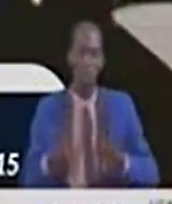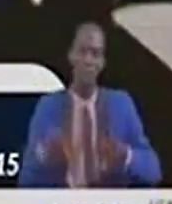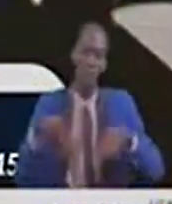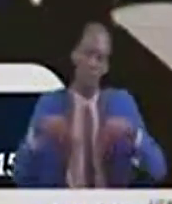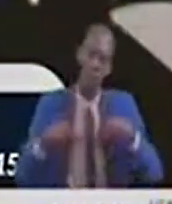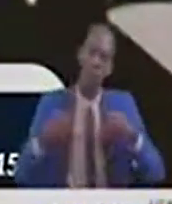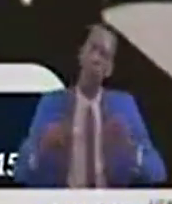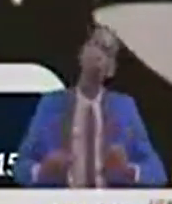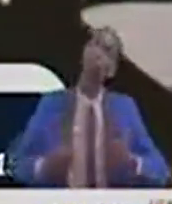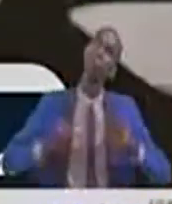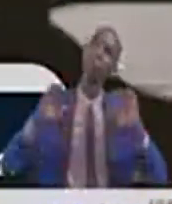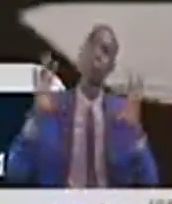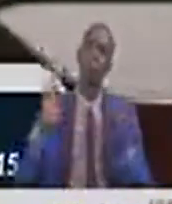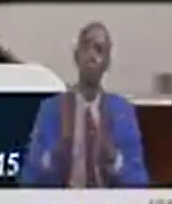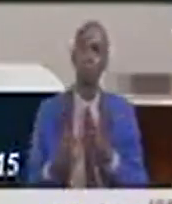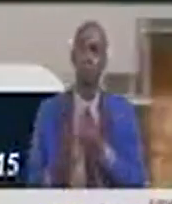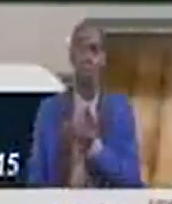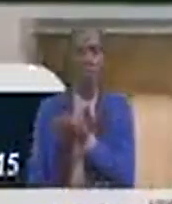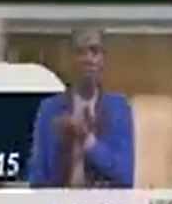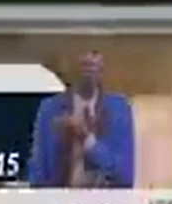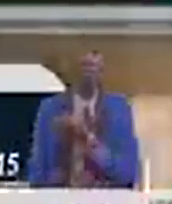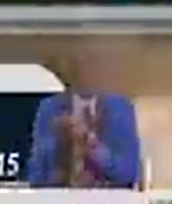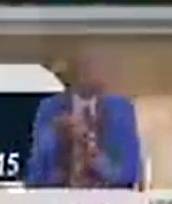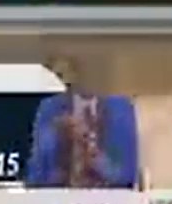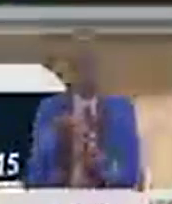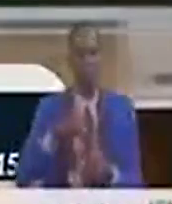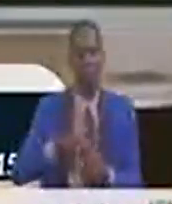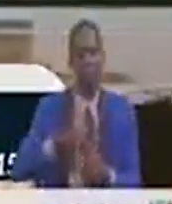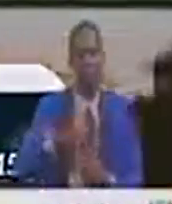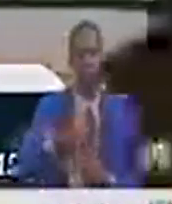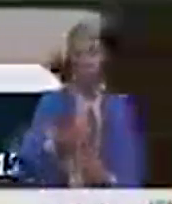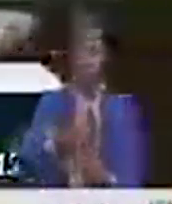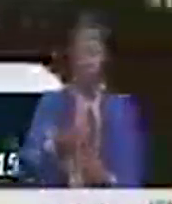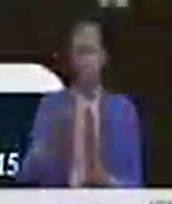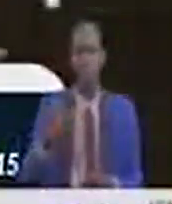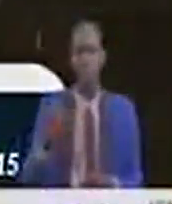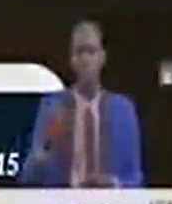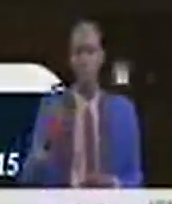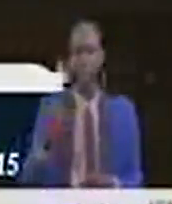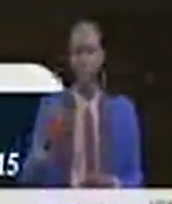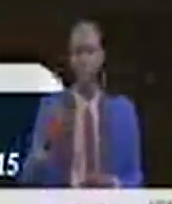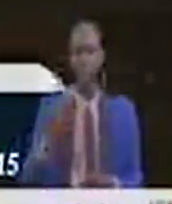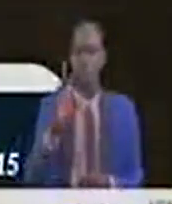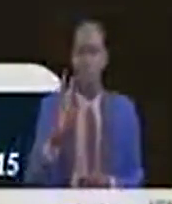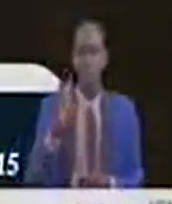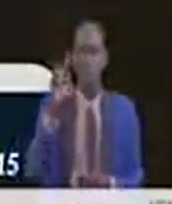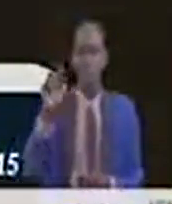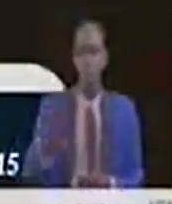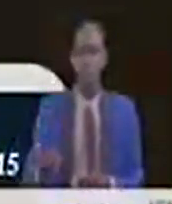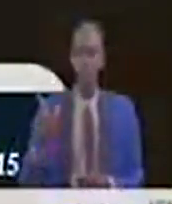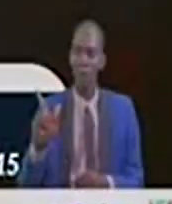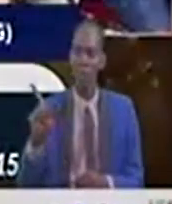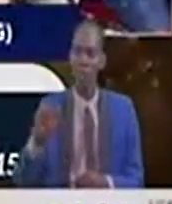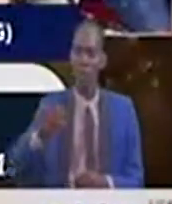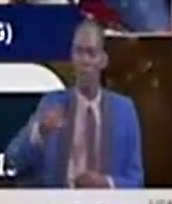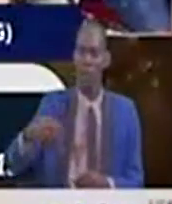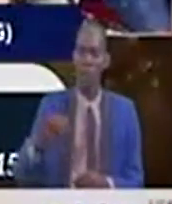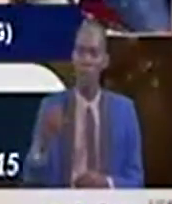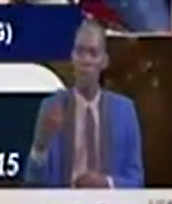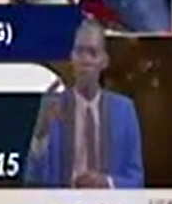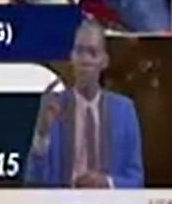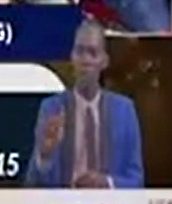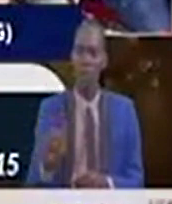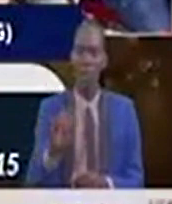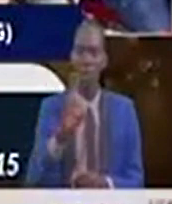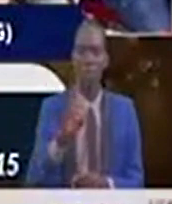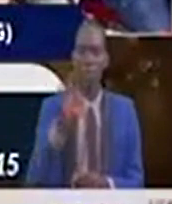surrender to temptation. Joshua chapter 7, reading from verse 21. Joshua chapter 7, verse 21,